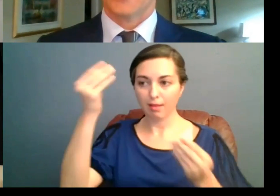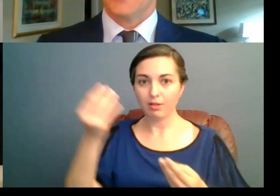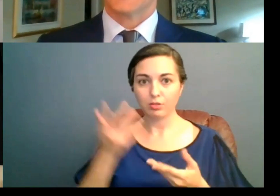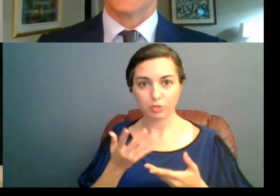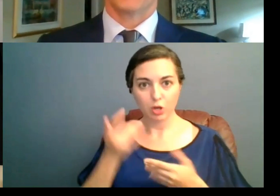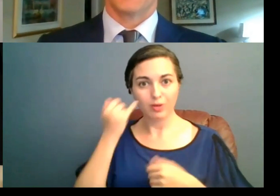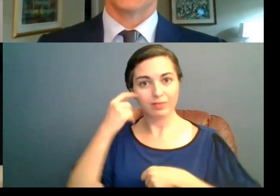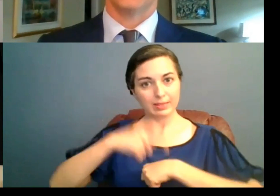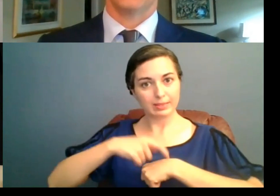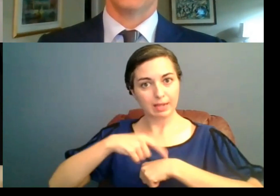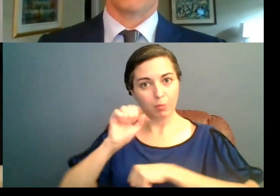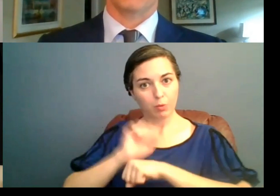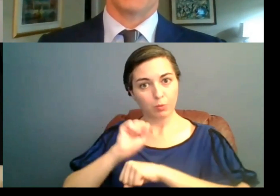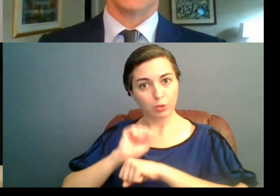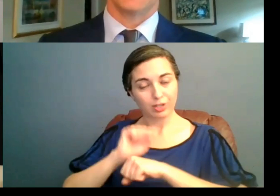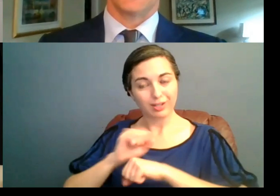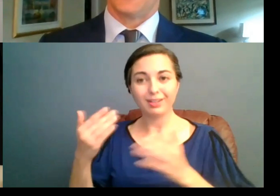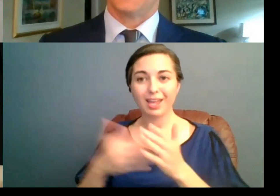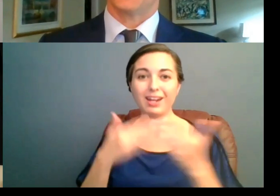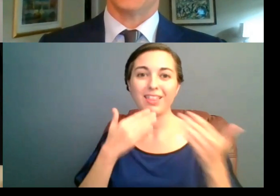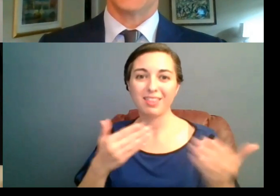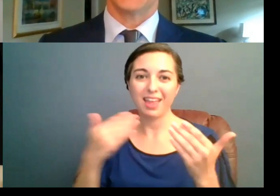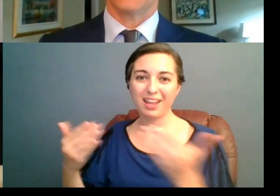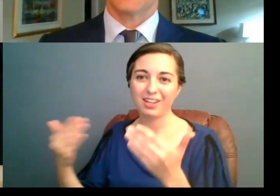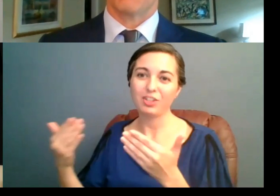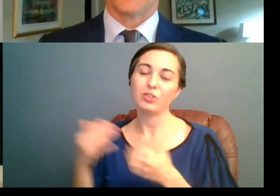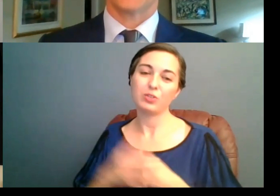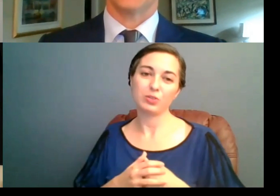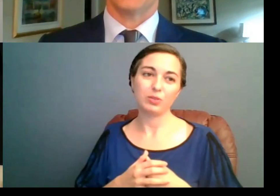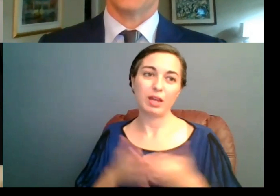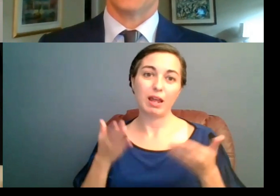will work. Again, thank you, everybody. And